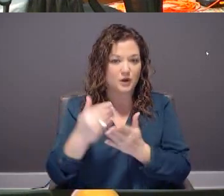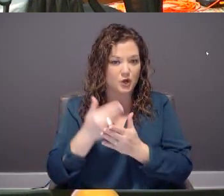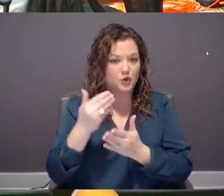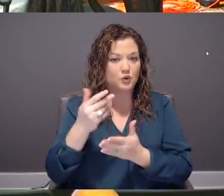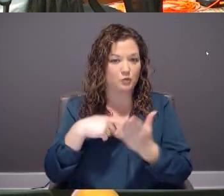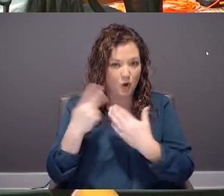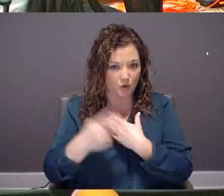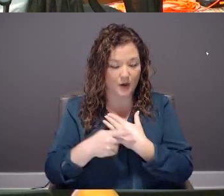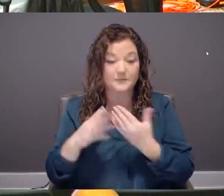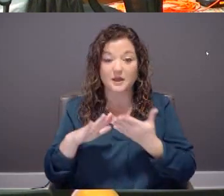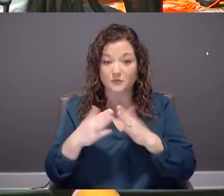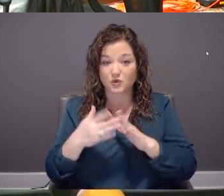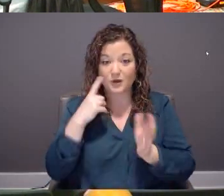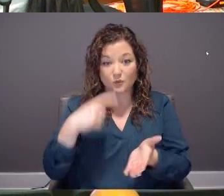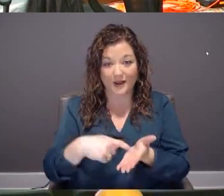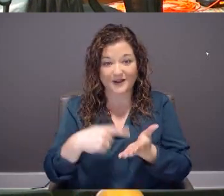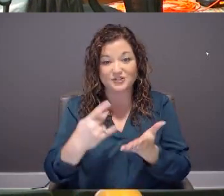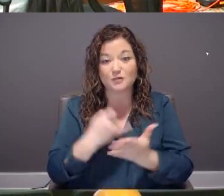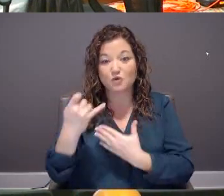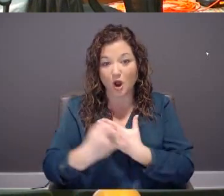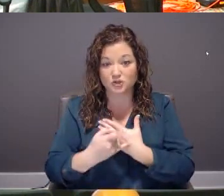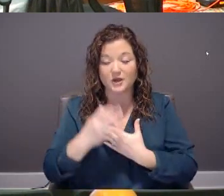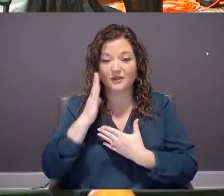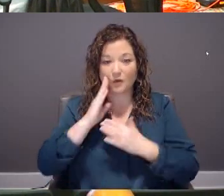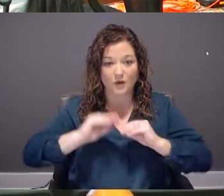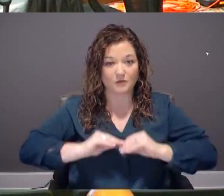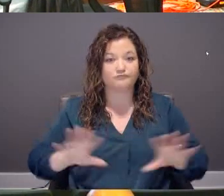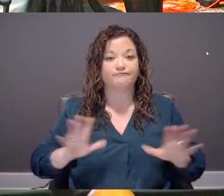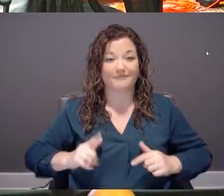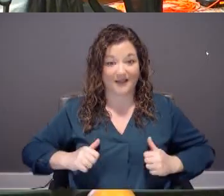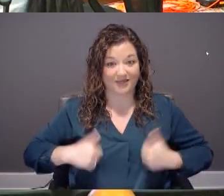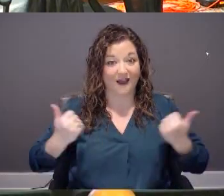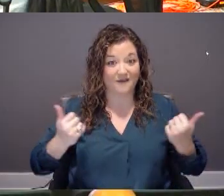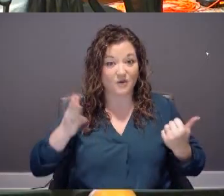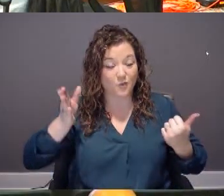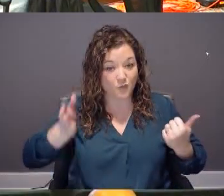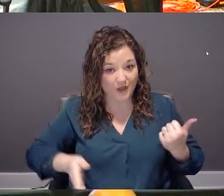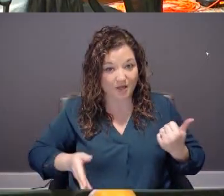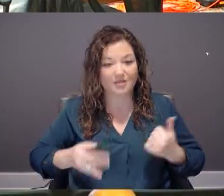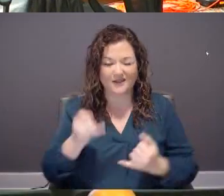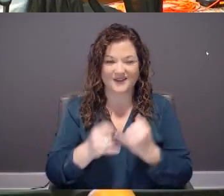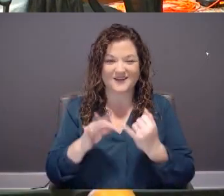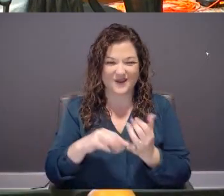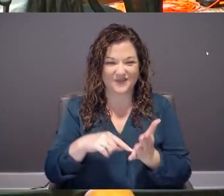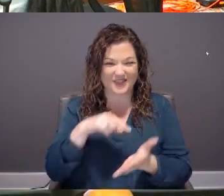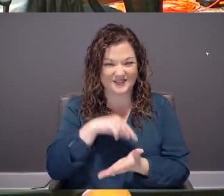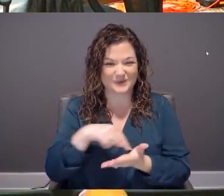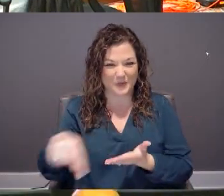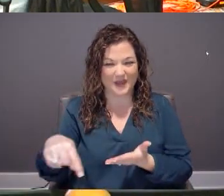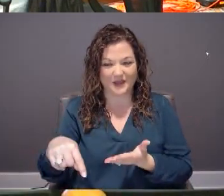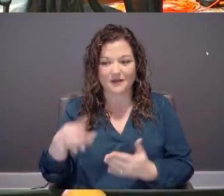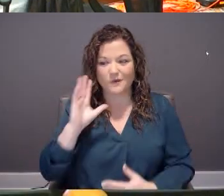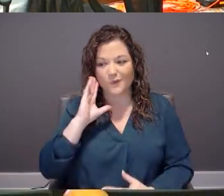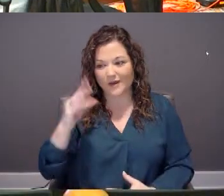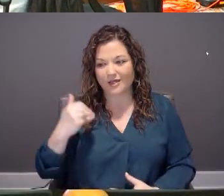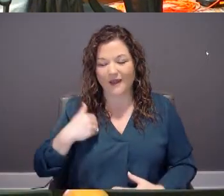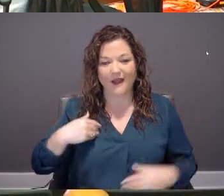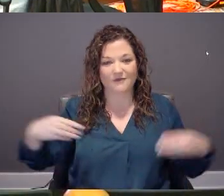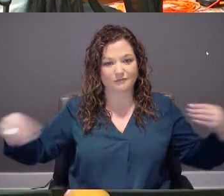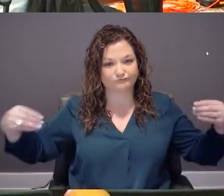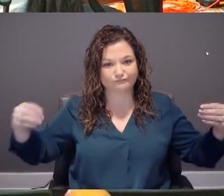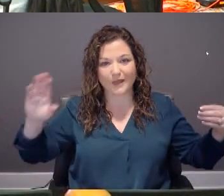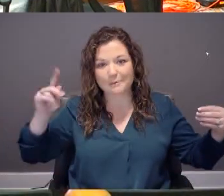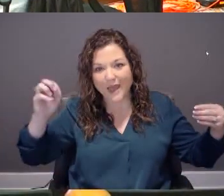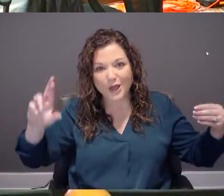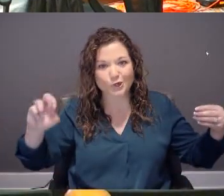project that'll go live at the end of this week. We'll have banners along Austin Avenue, which